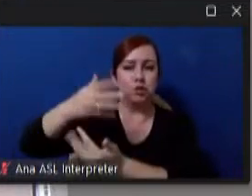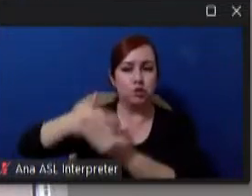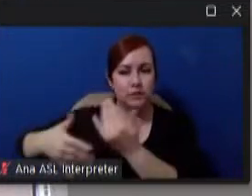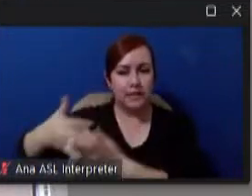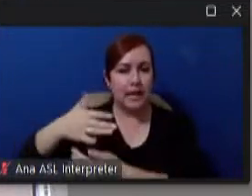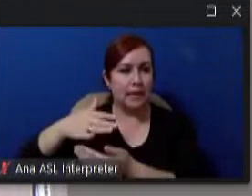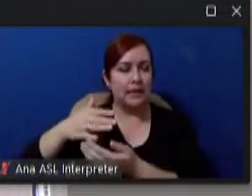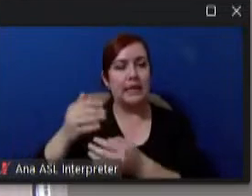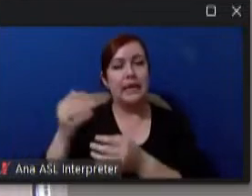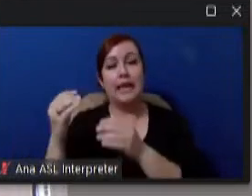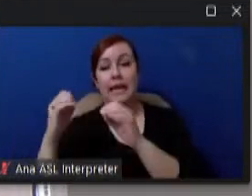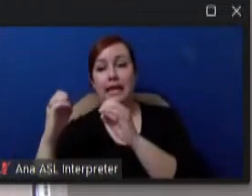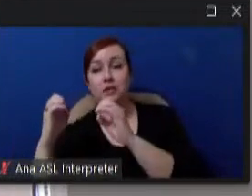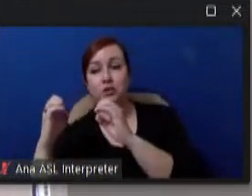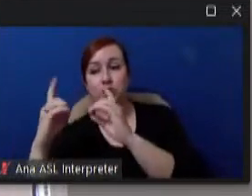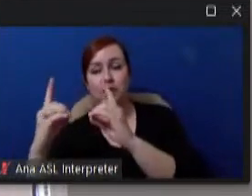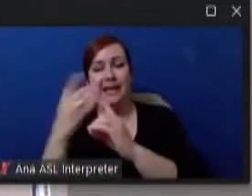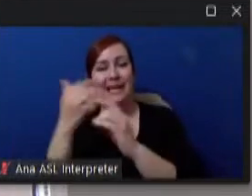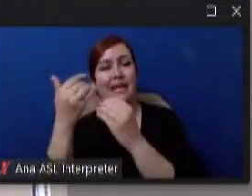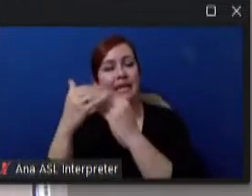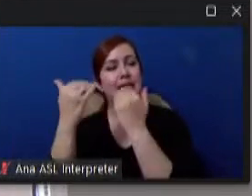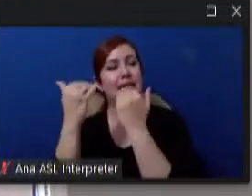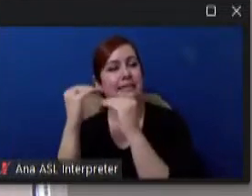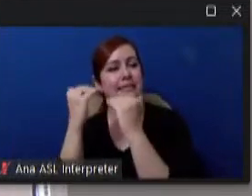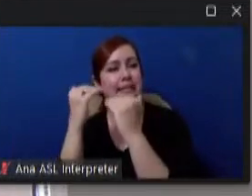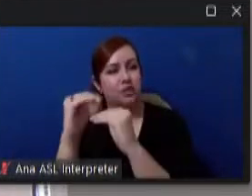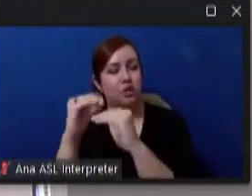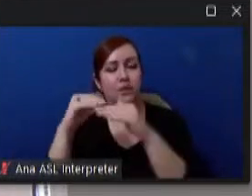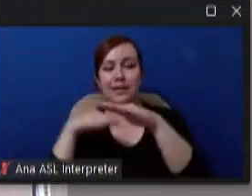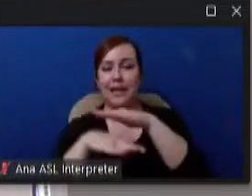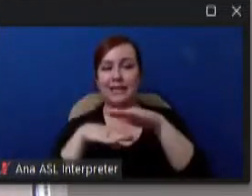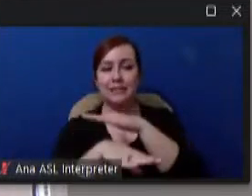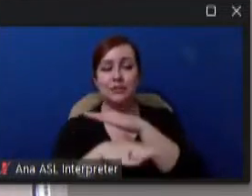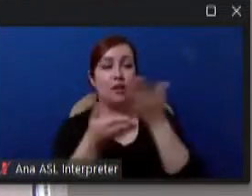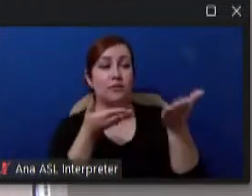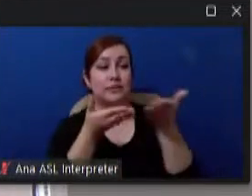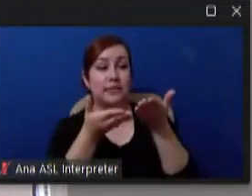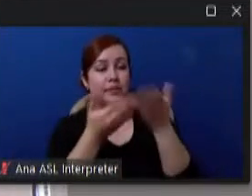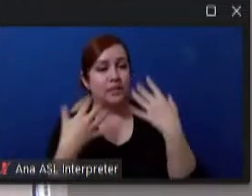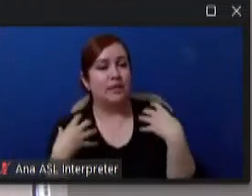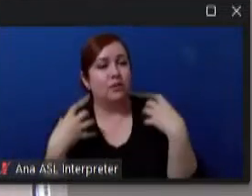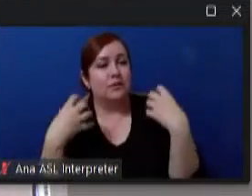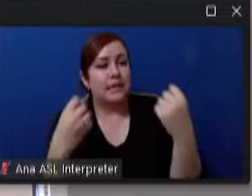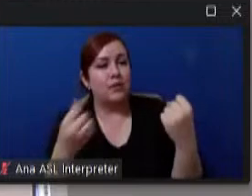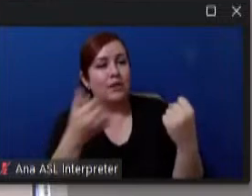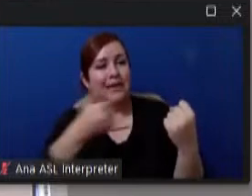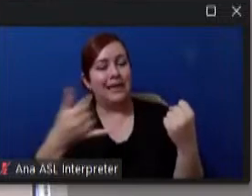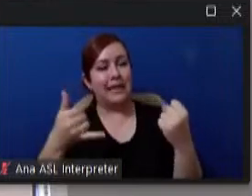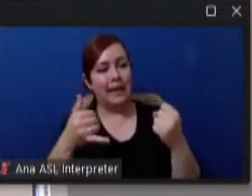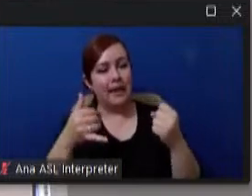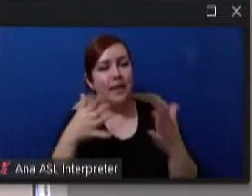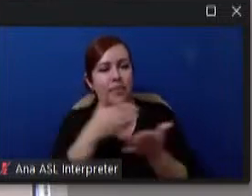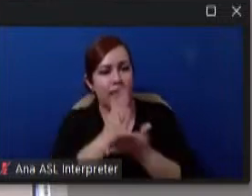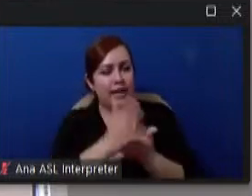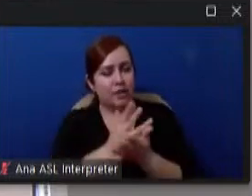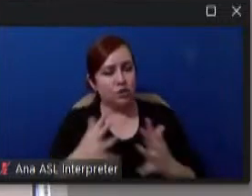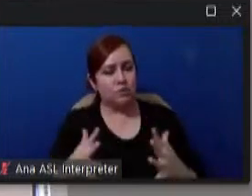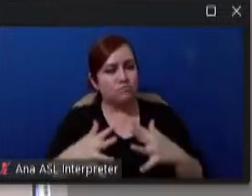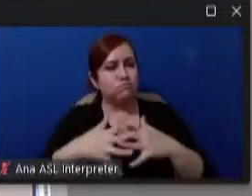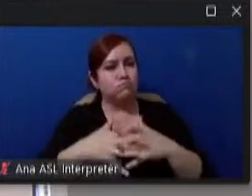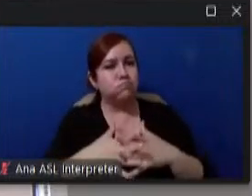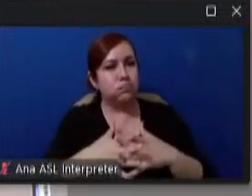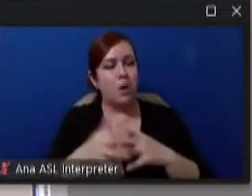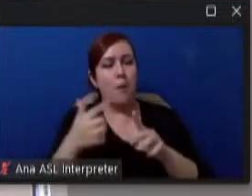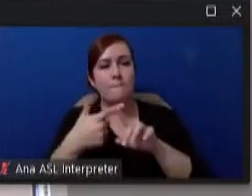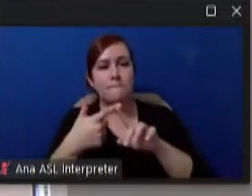are institutionally marginalized and see restricted access to healthcare services and